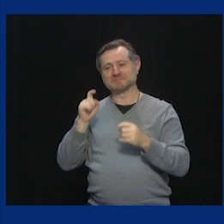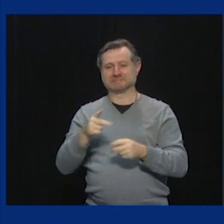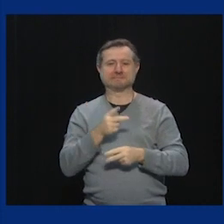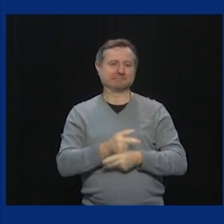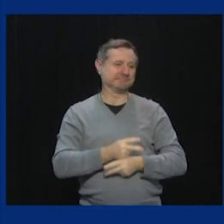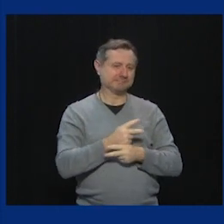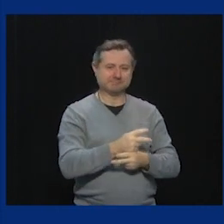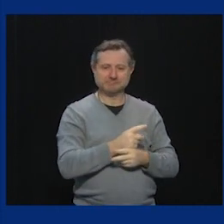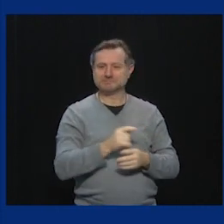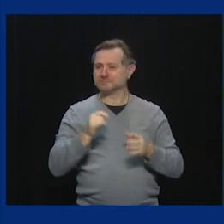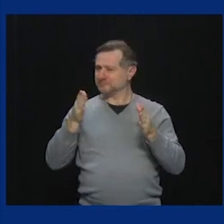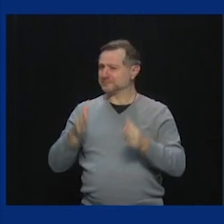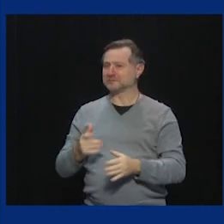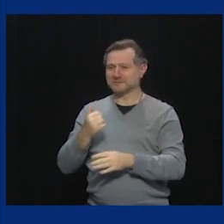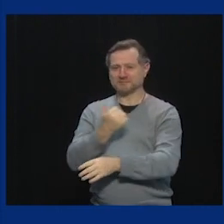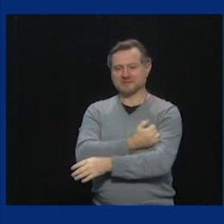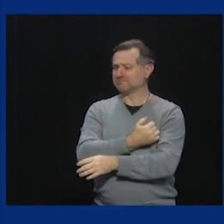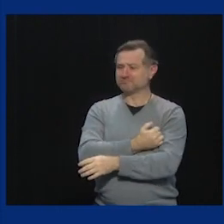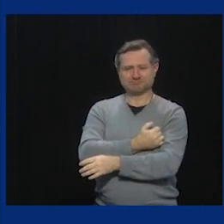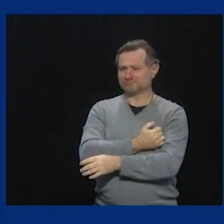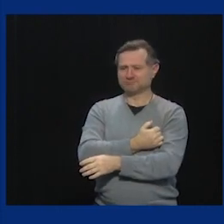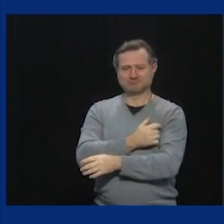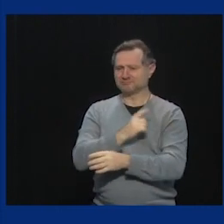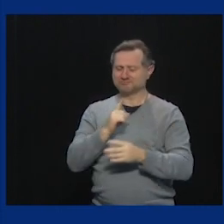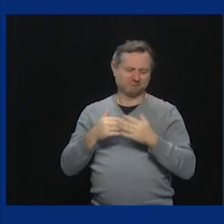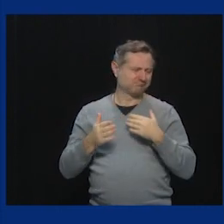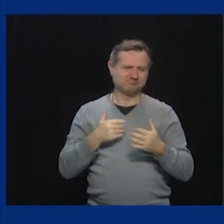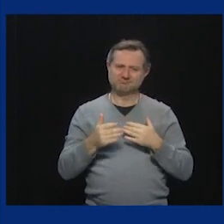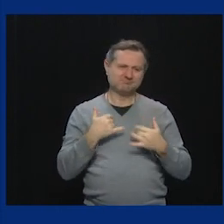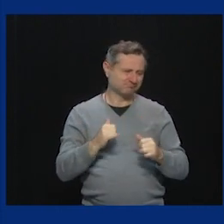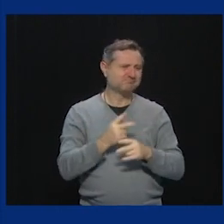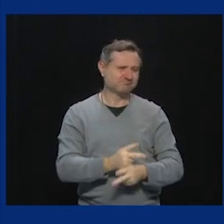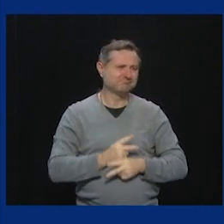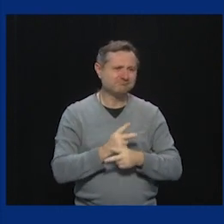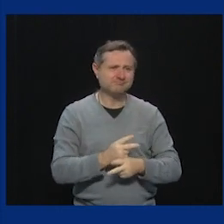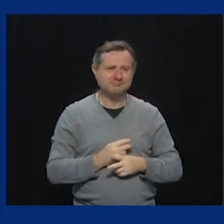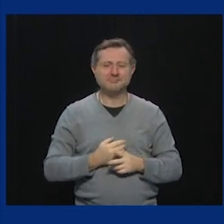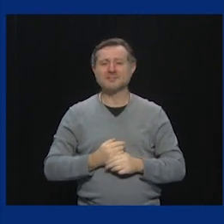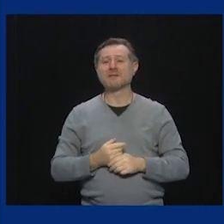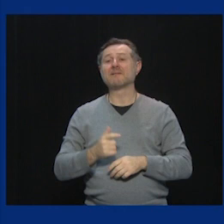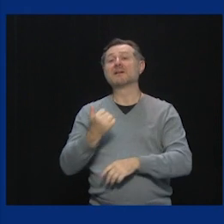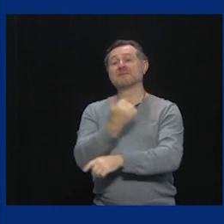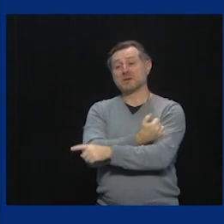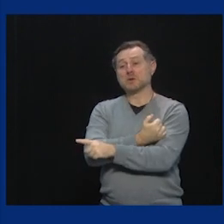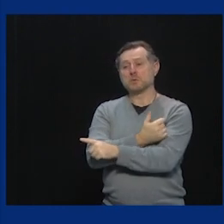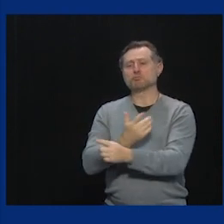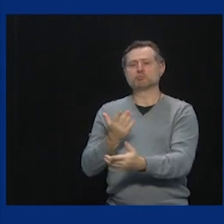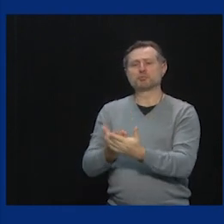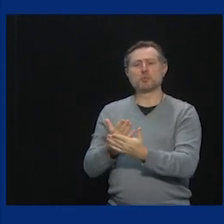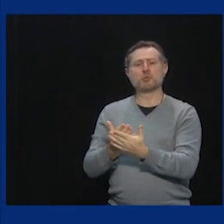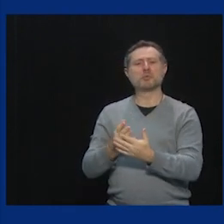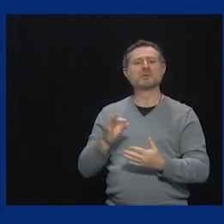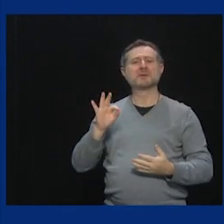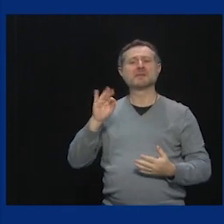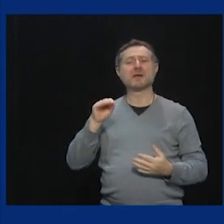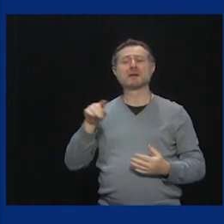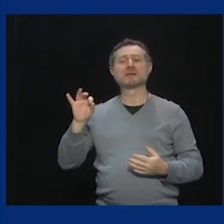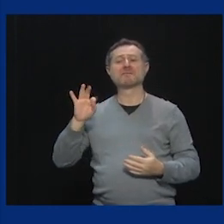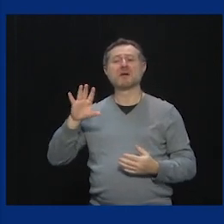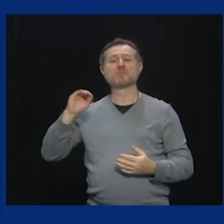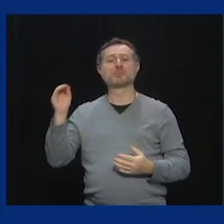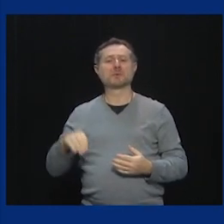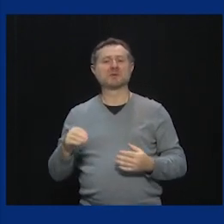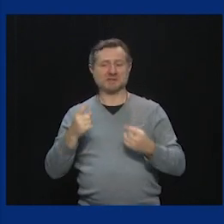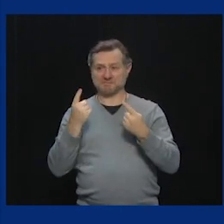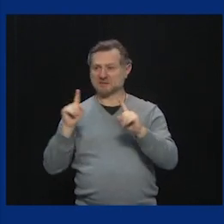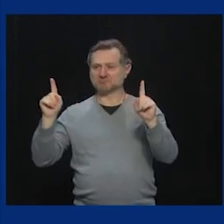vaccinated. And vaccinations have really been established to be proving to be 90 to 95% effective. So